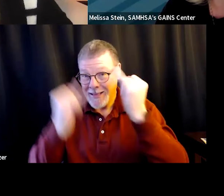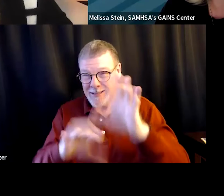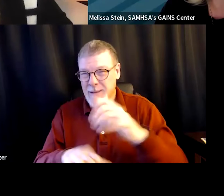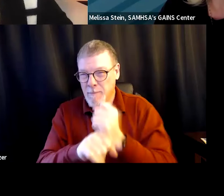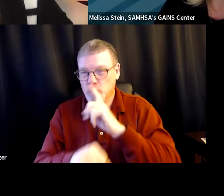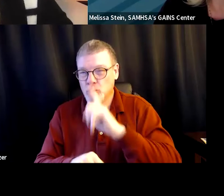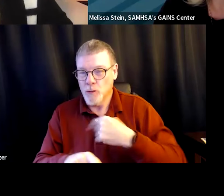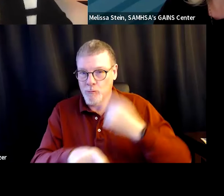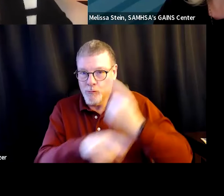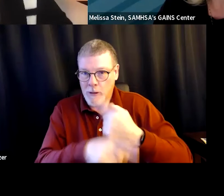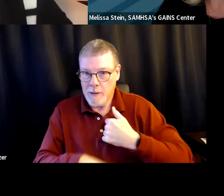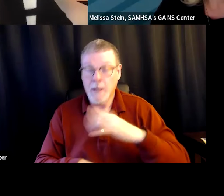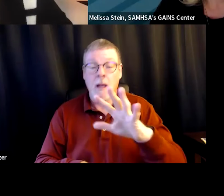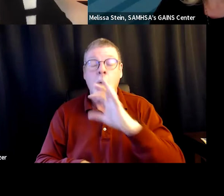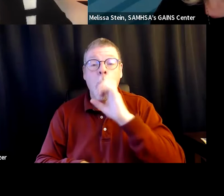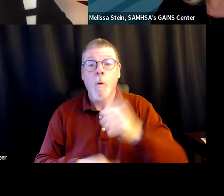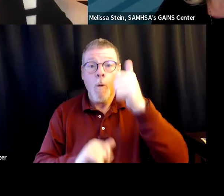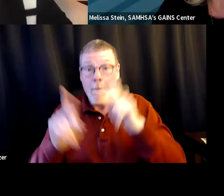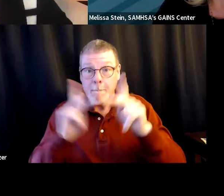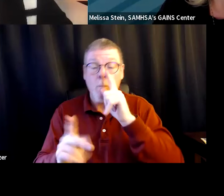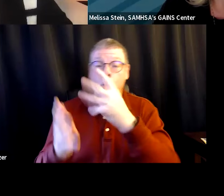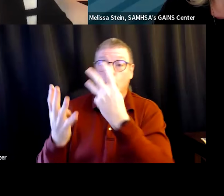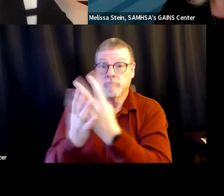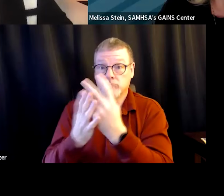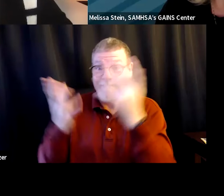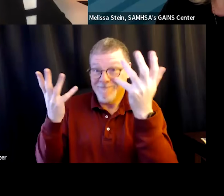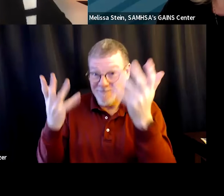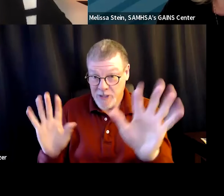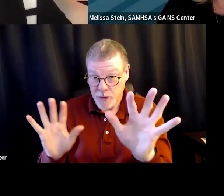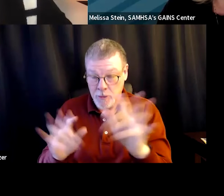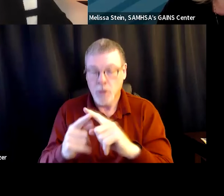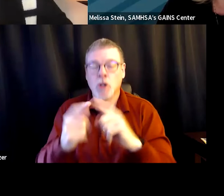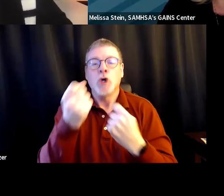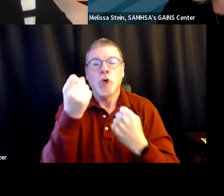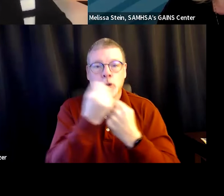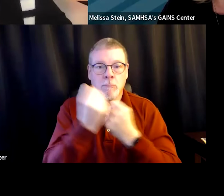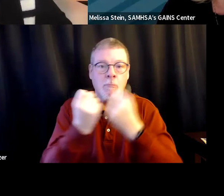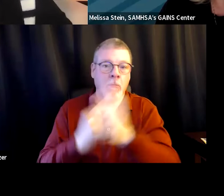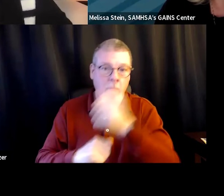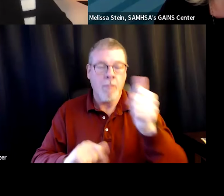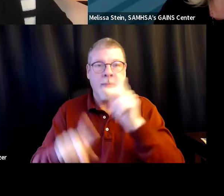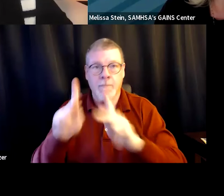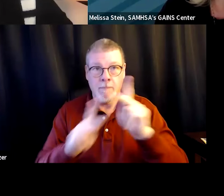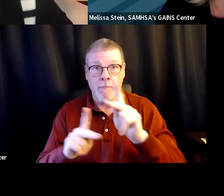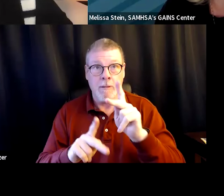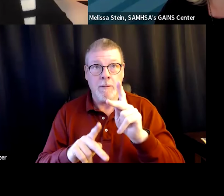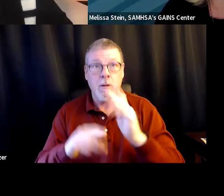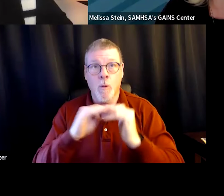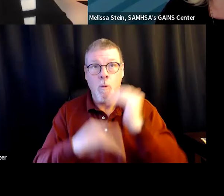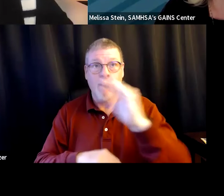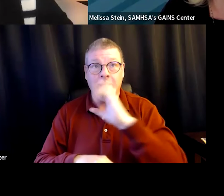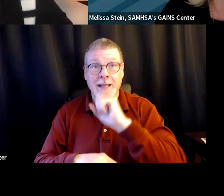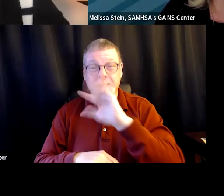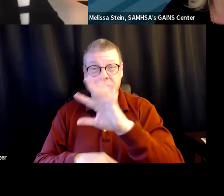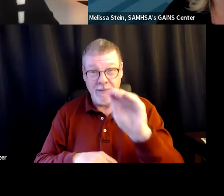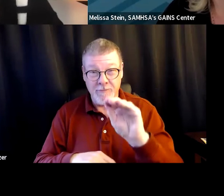So this would be older people who have been incarcerated supporting other people coming home from incarceration over the age of 50.